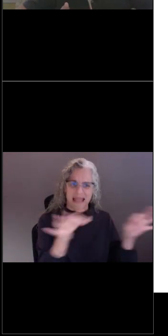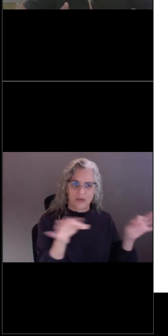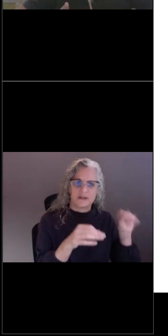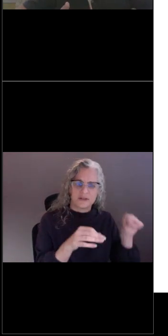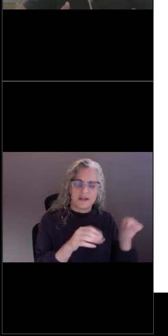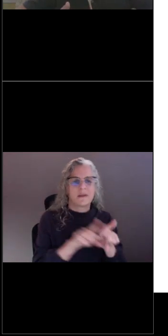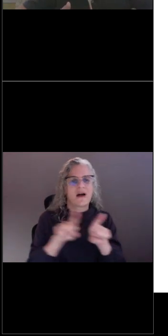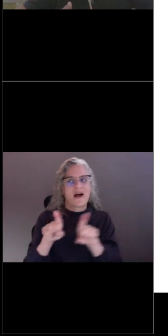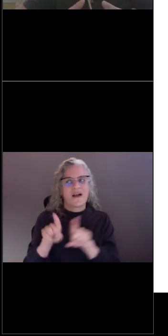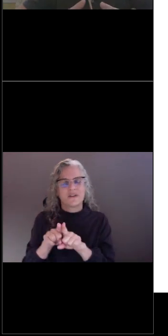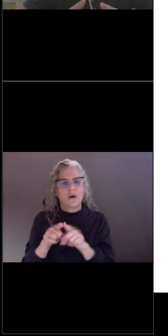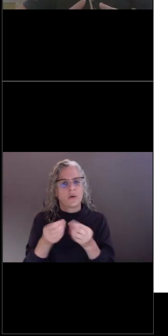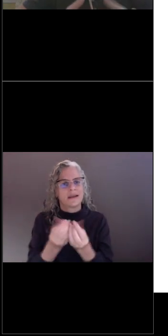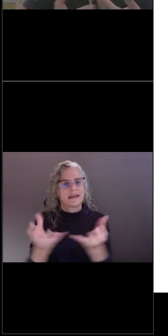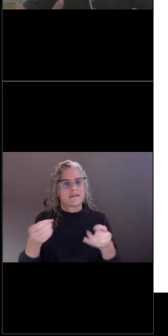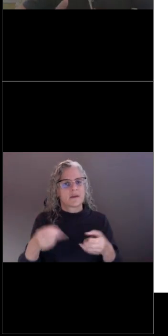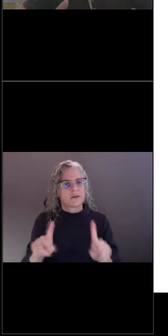about,